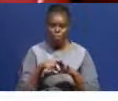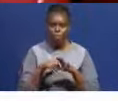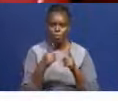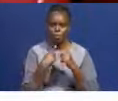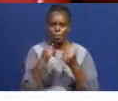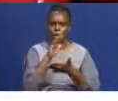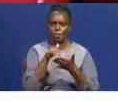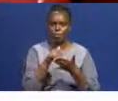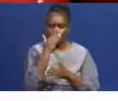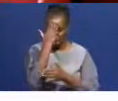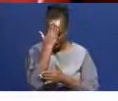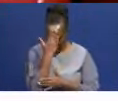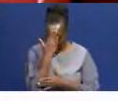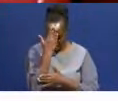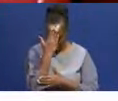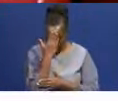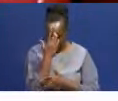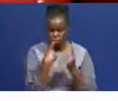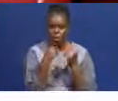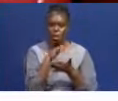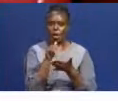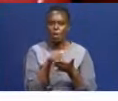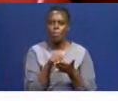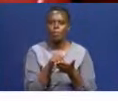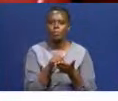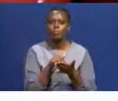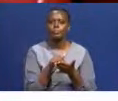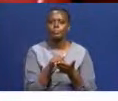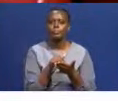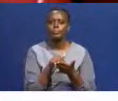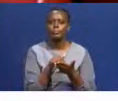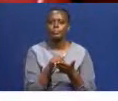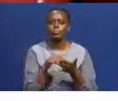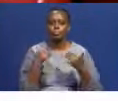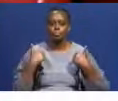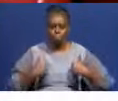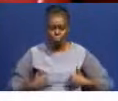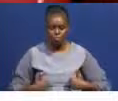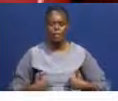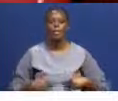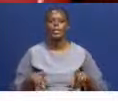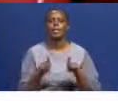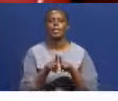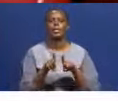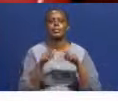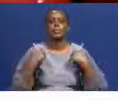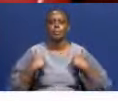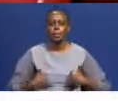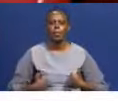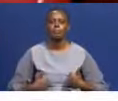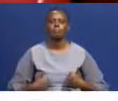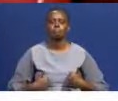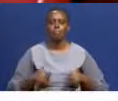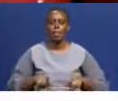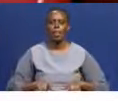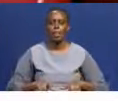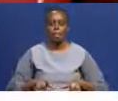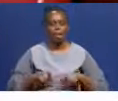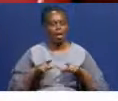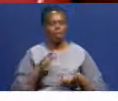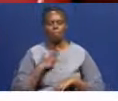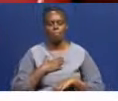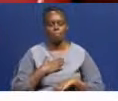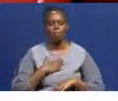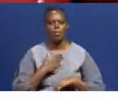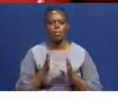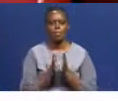will speak of my humility, will speak of my person, my persona,